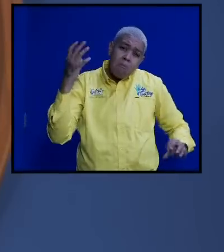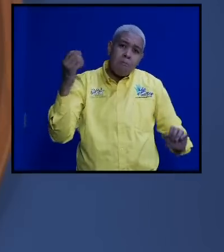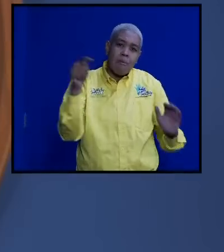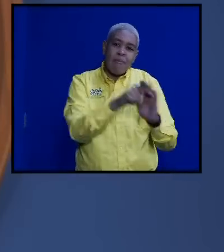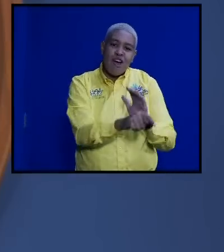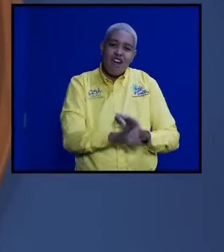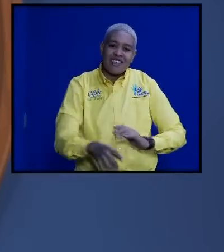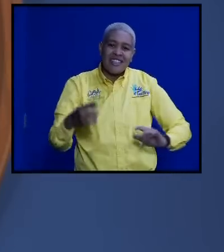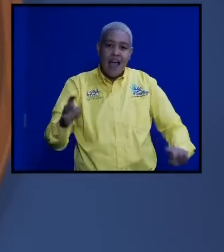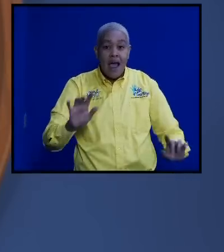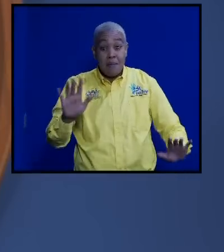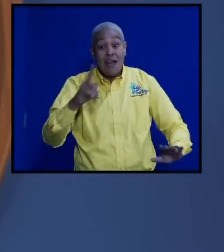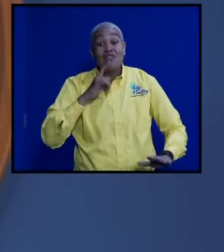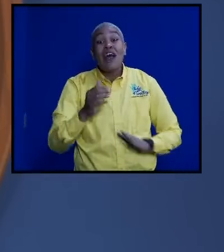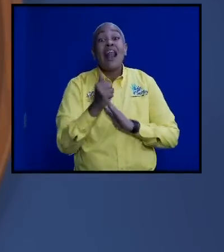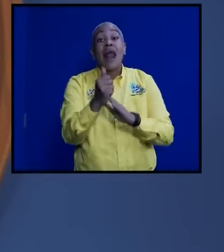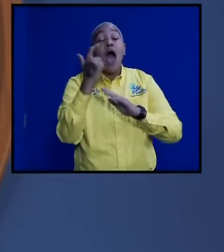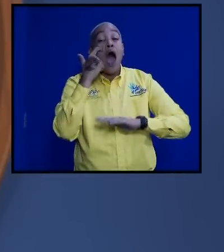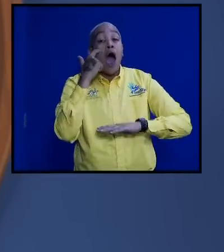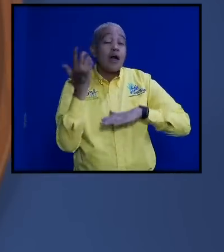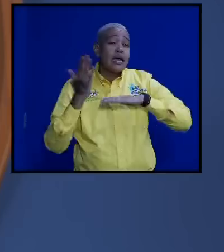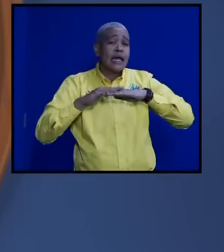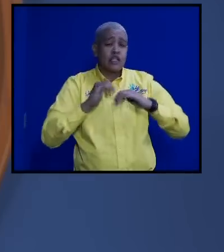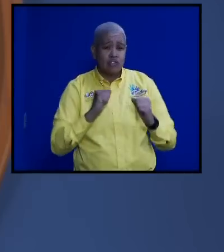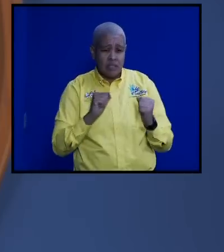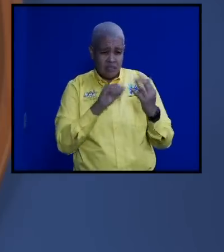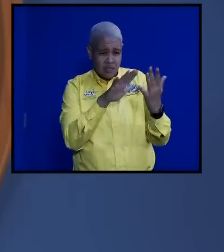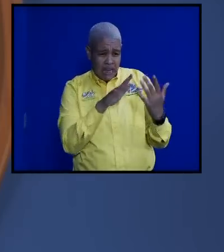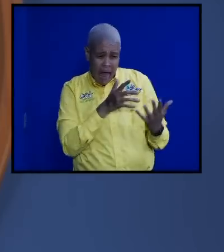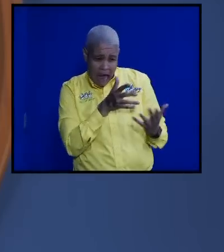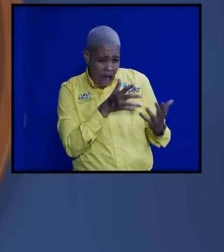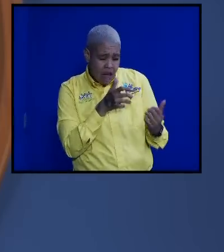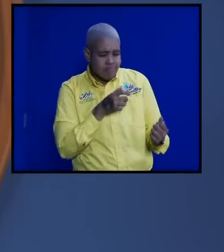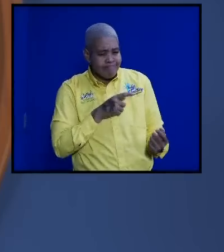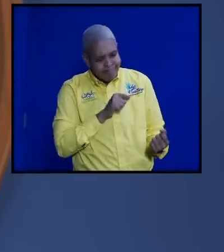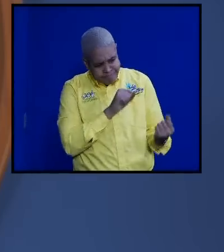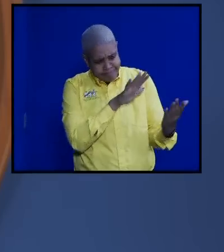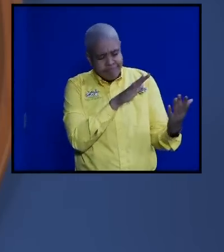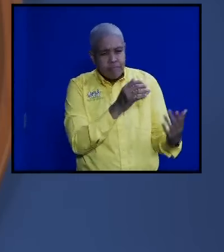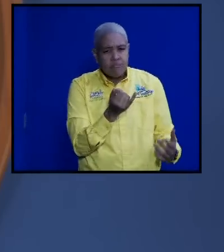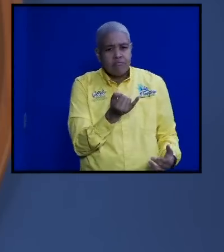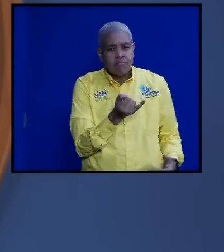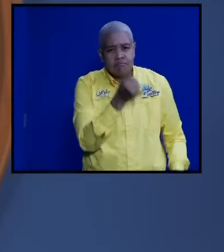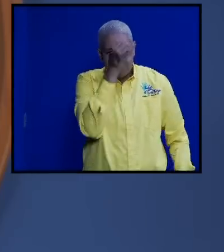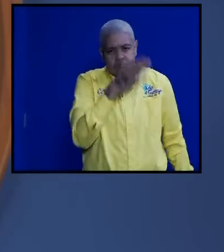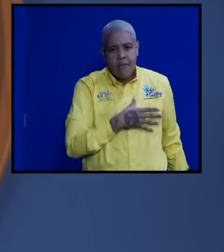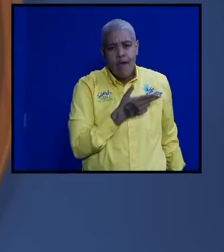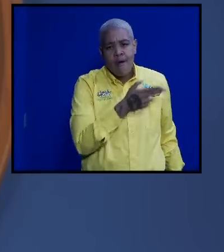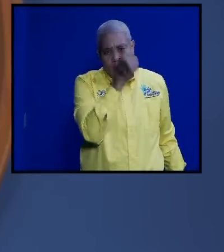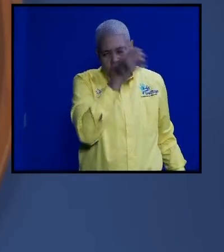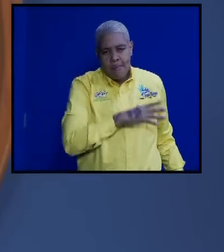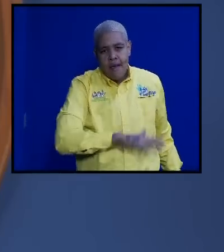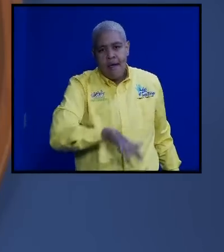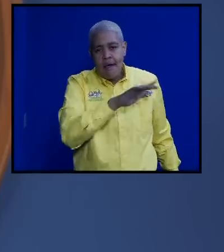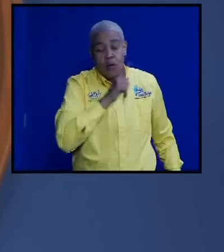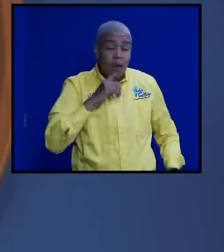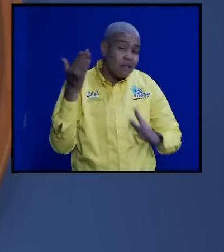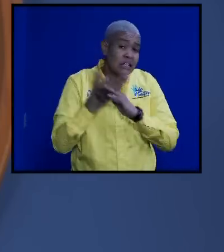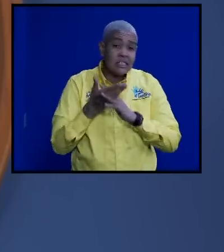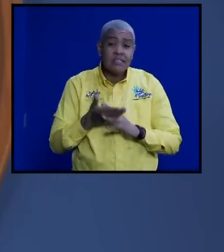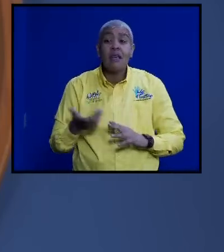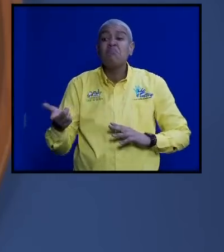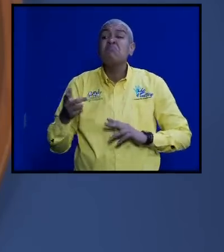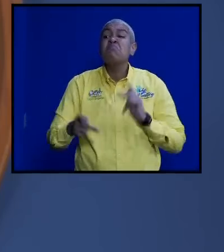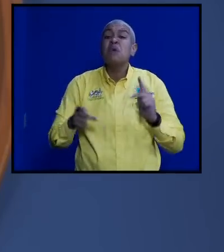murders and has led to increased confrontations with gunmen. We have intercepted criminals who are in the illegal